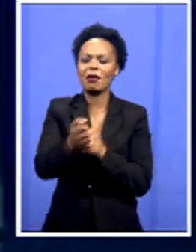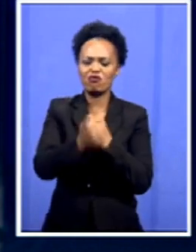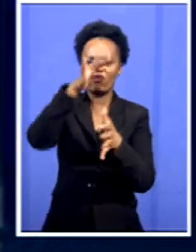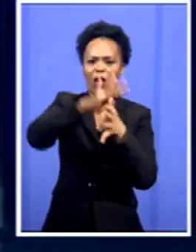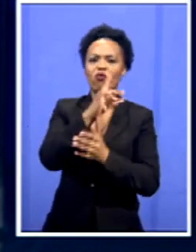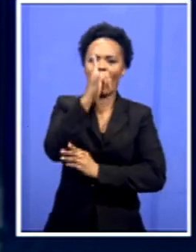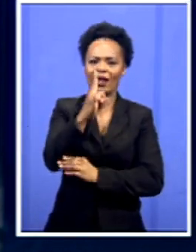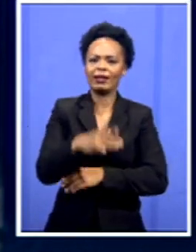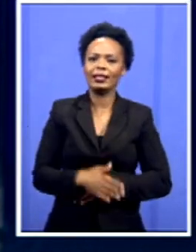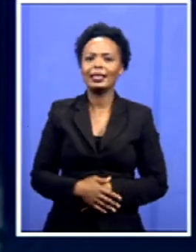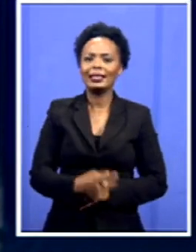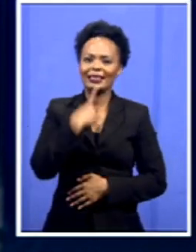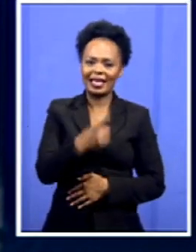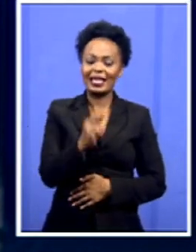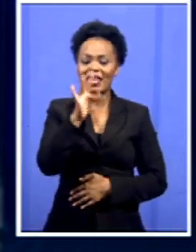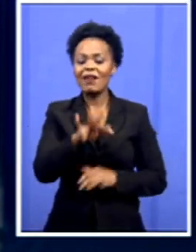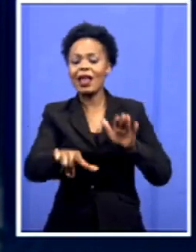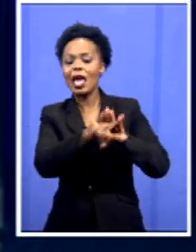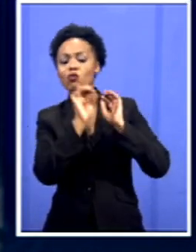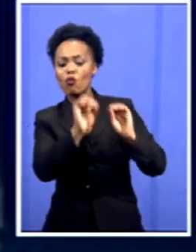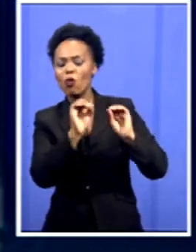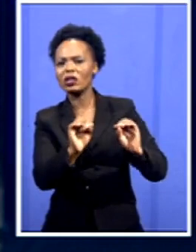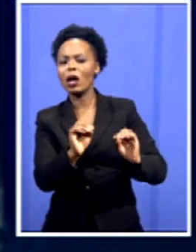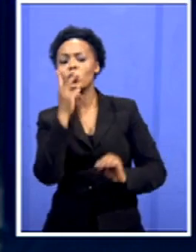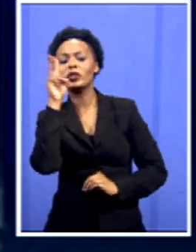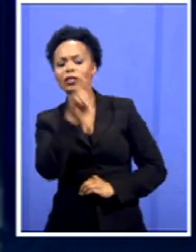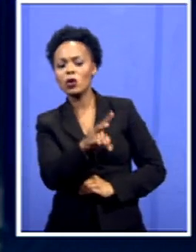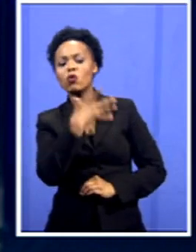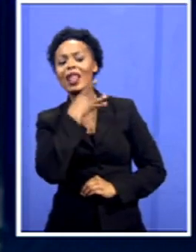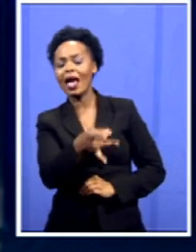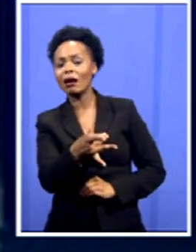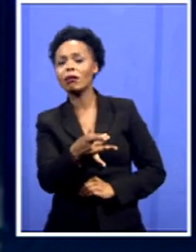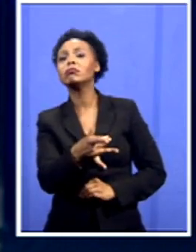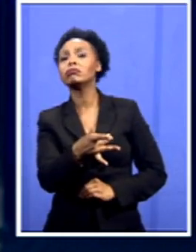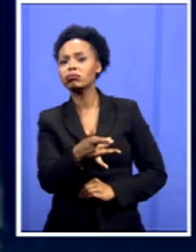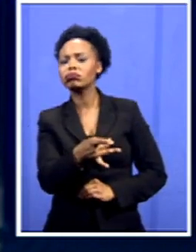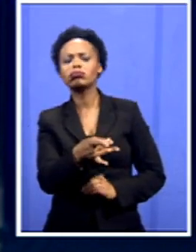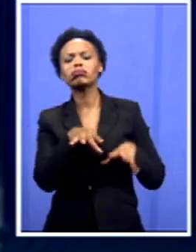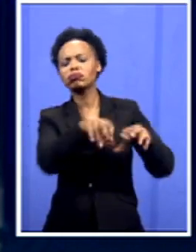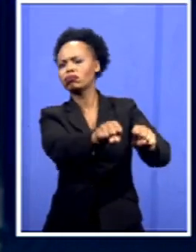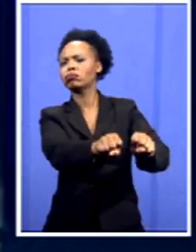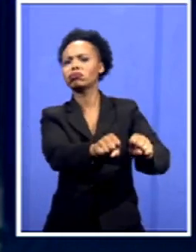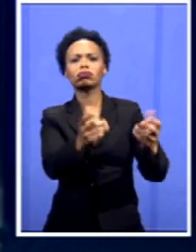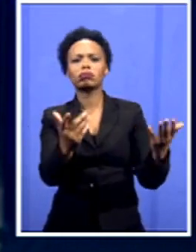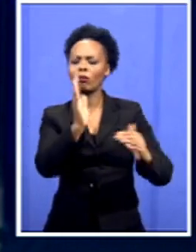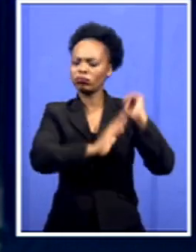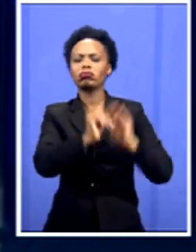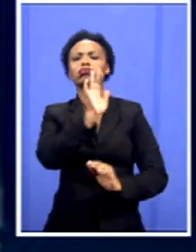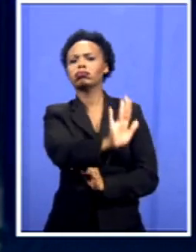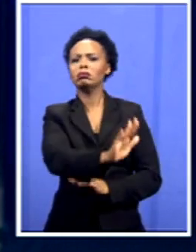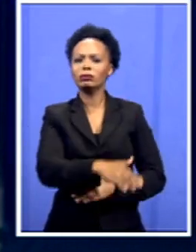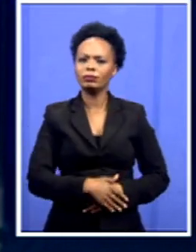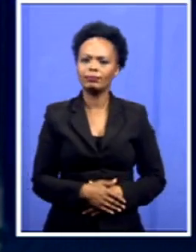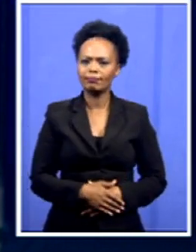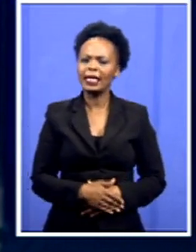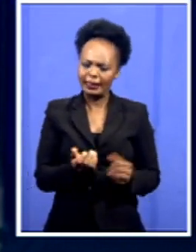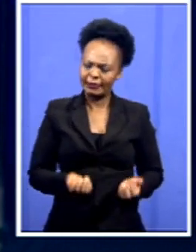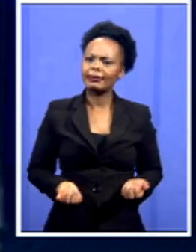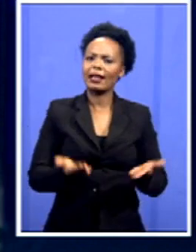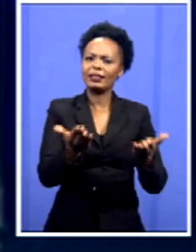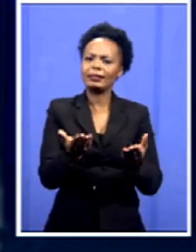to say that if there is a piece of land that you see and you like, why don't you occupy it? So services